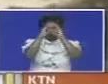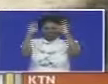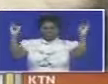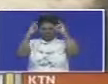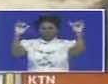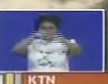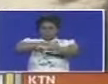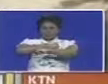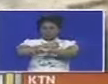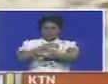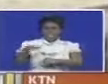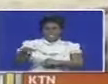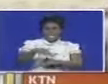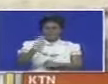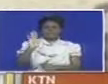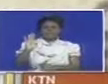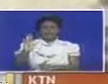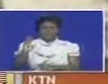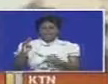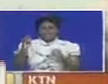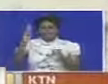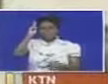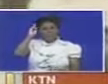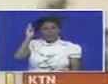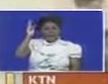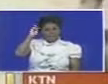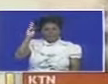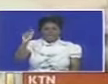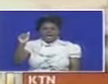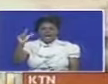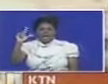zilizoko eneo hilo. Muhammad Ali, KTN leo.